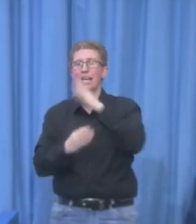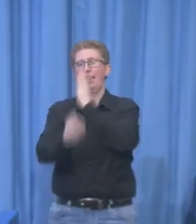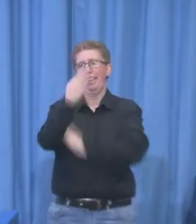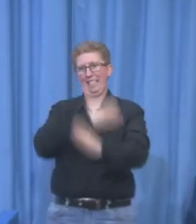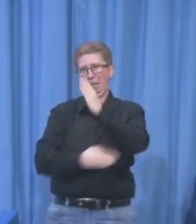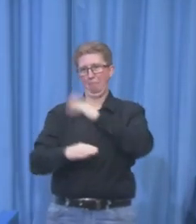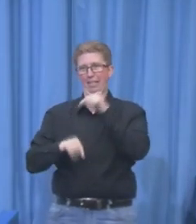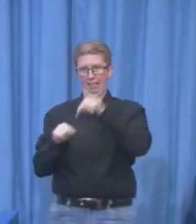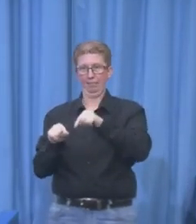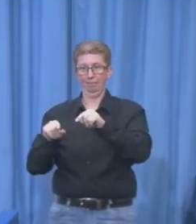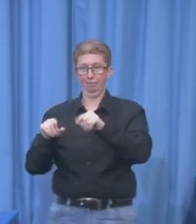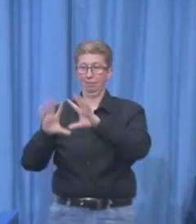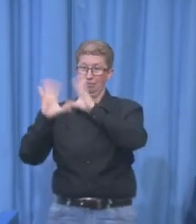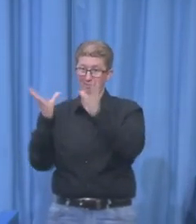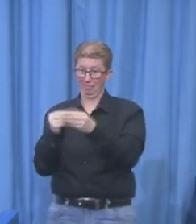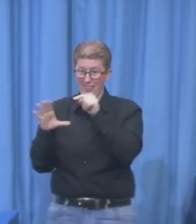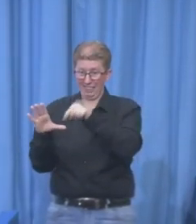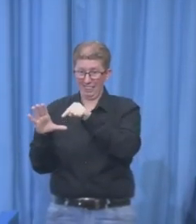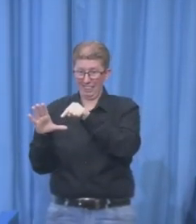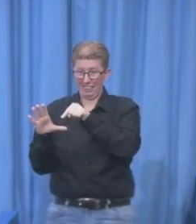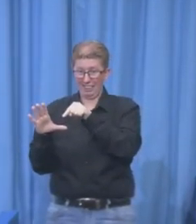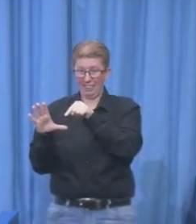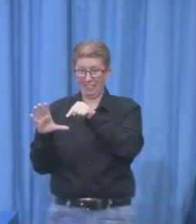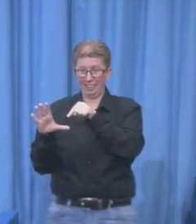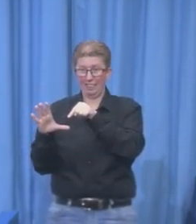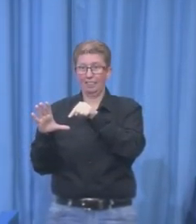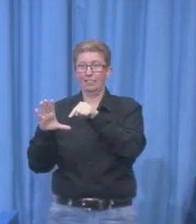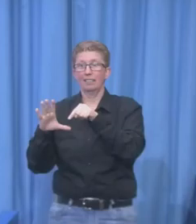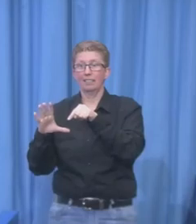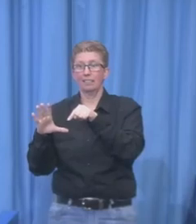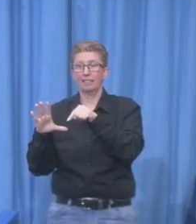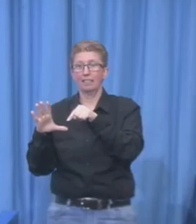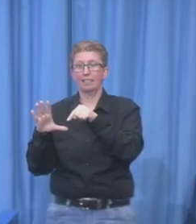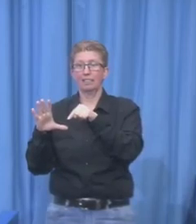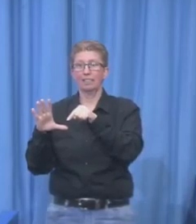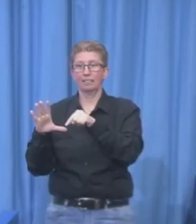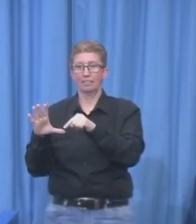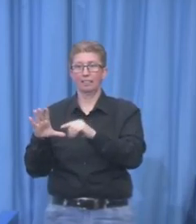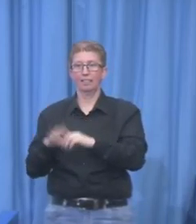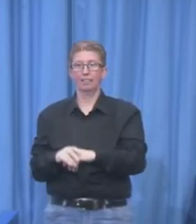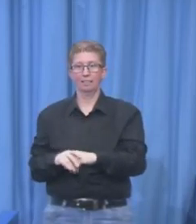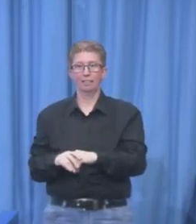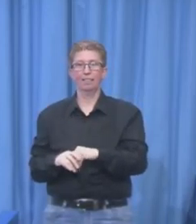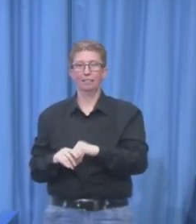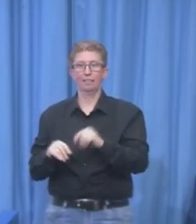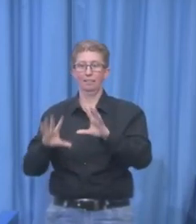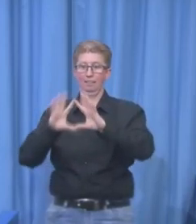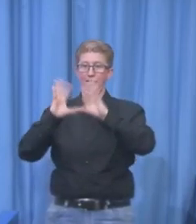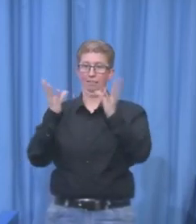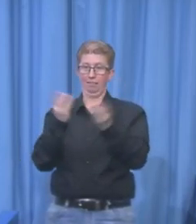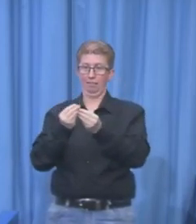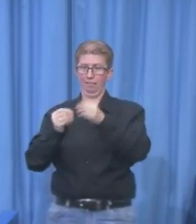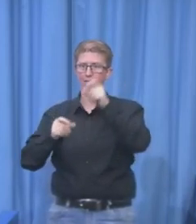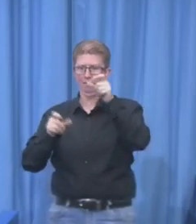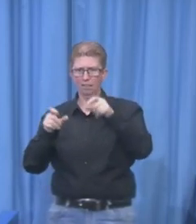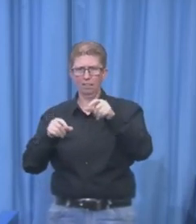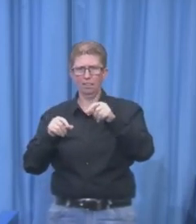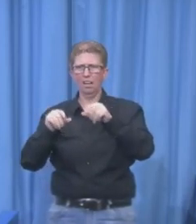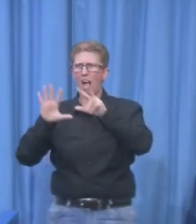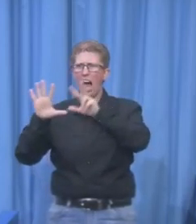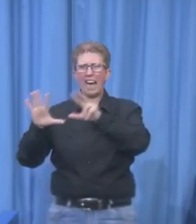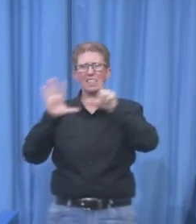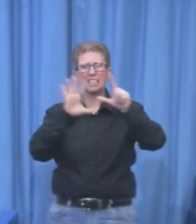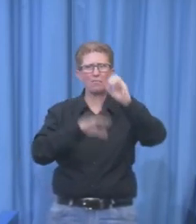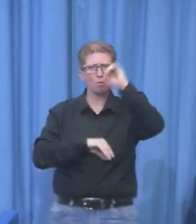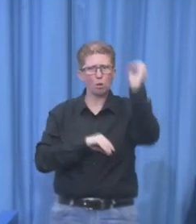population. And in United States, you can see that the gap is severe. We're talking about